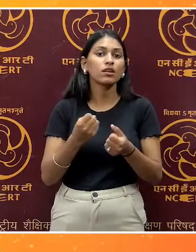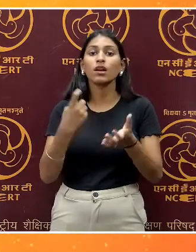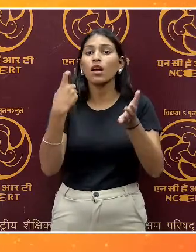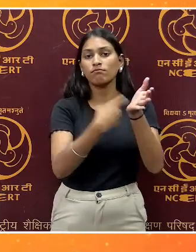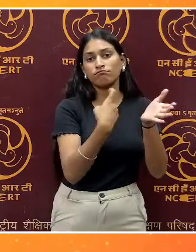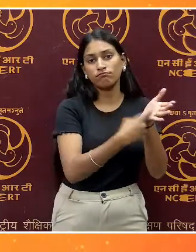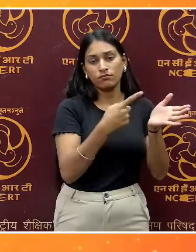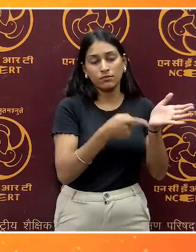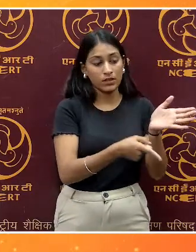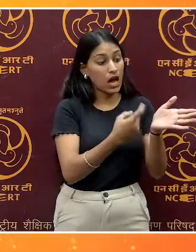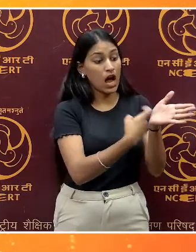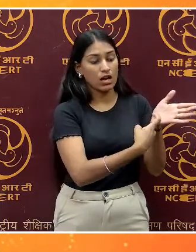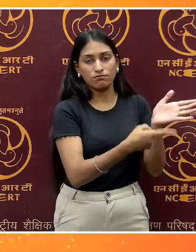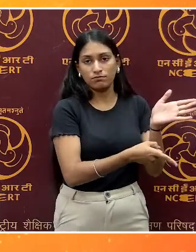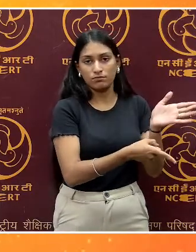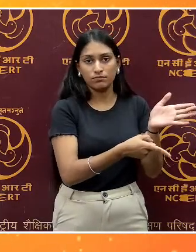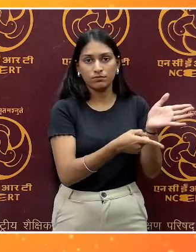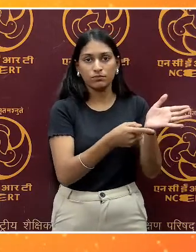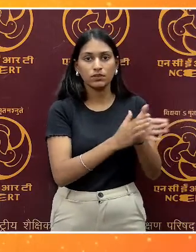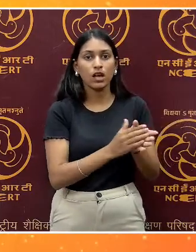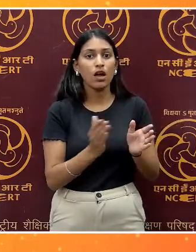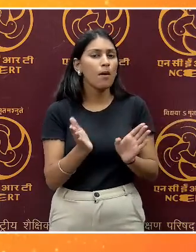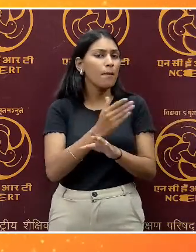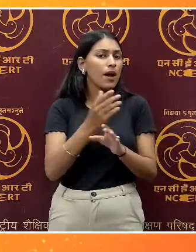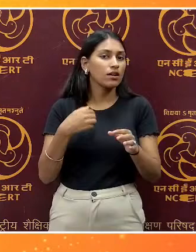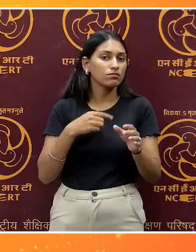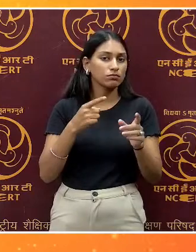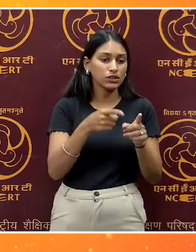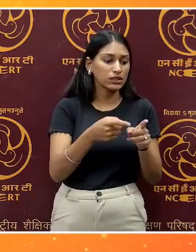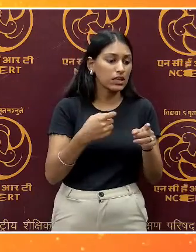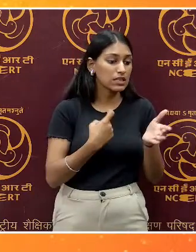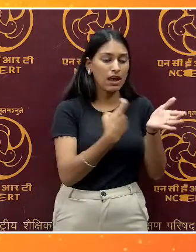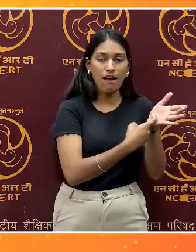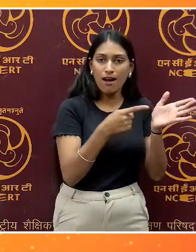the same point. Okay. They will all be co-initial. Right.